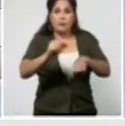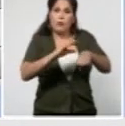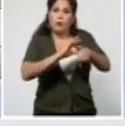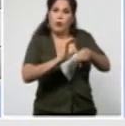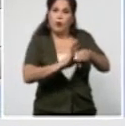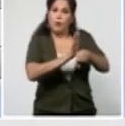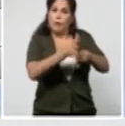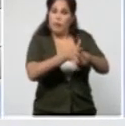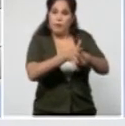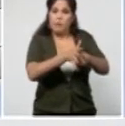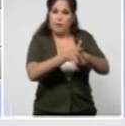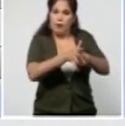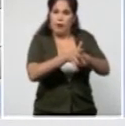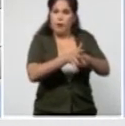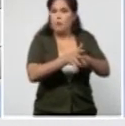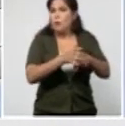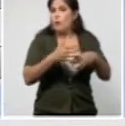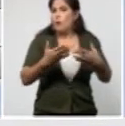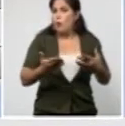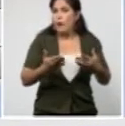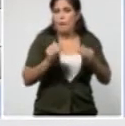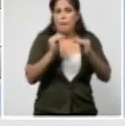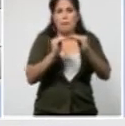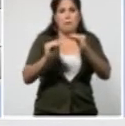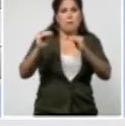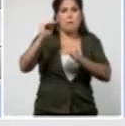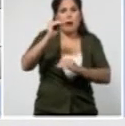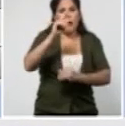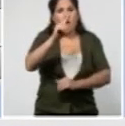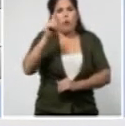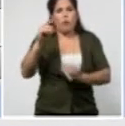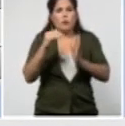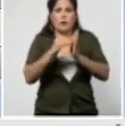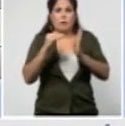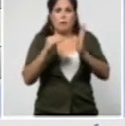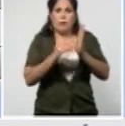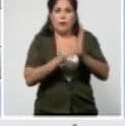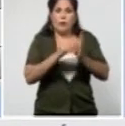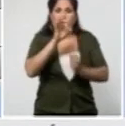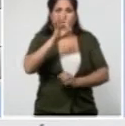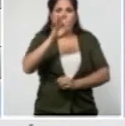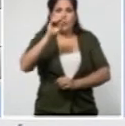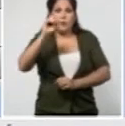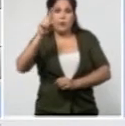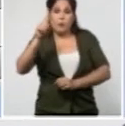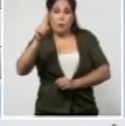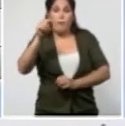of COVID-19, and the number has already reached